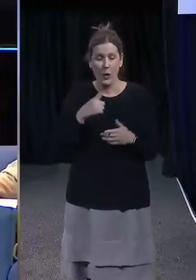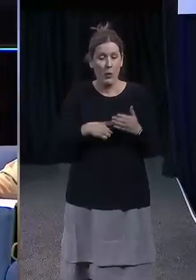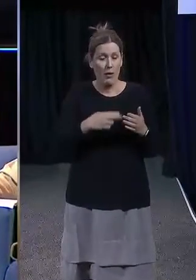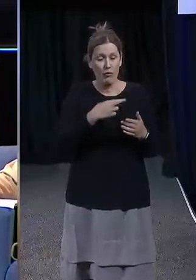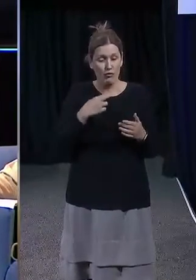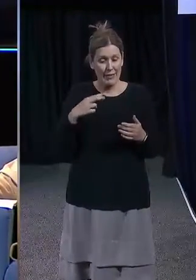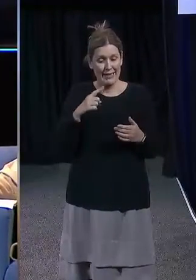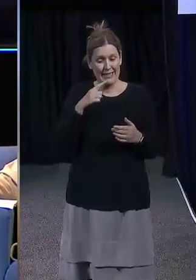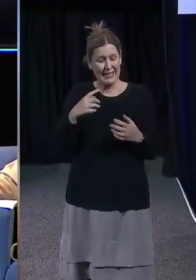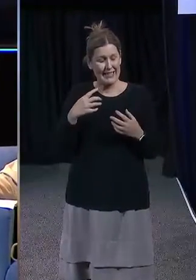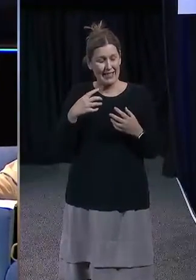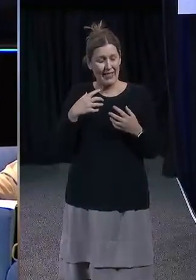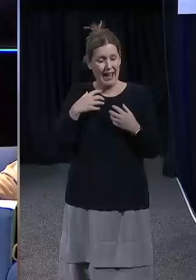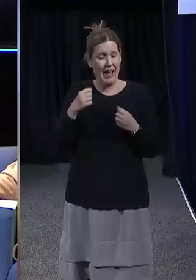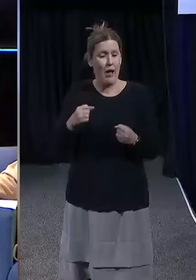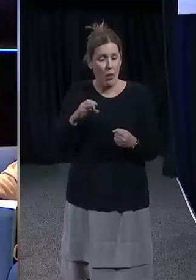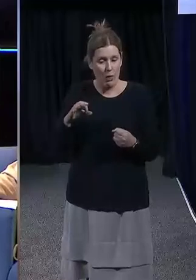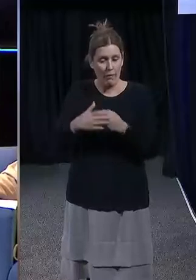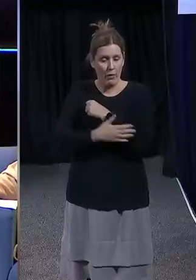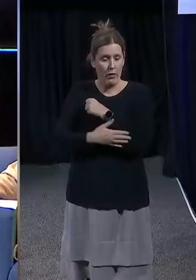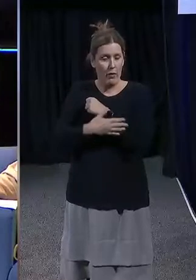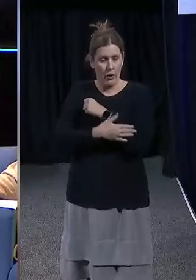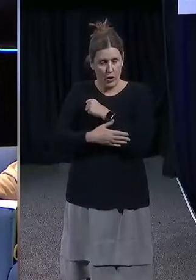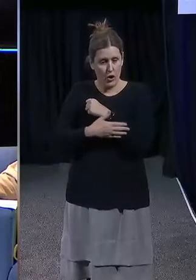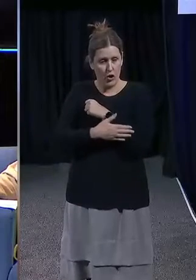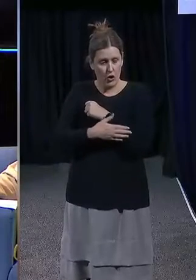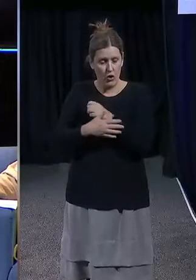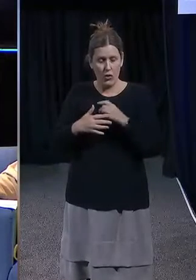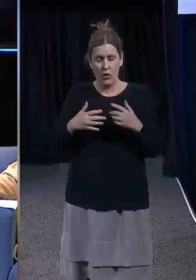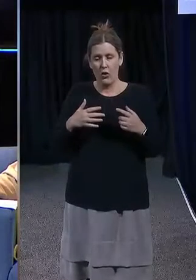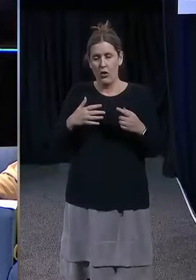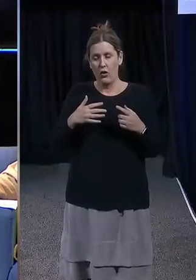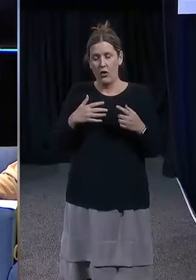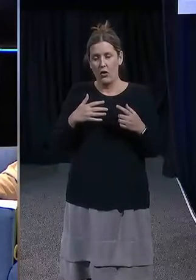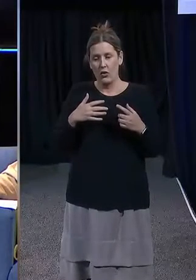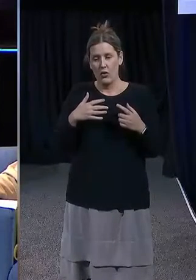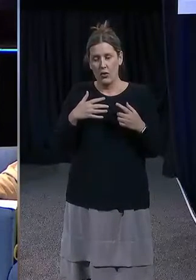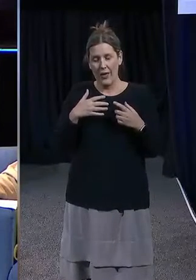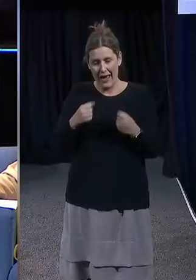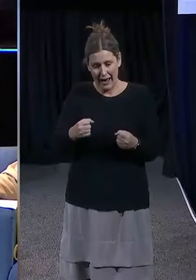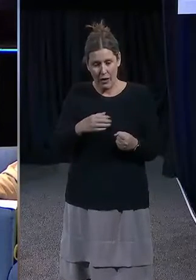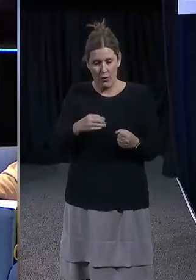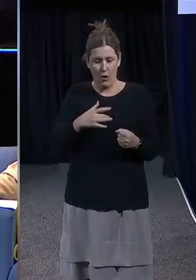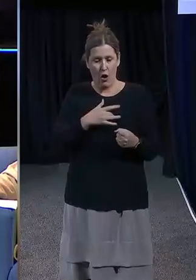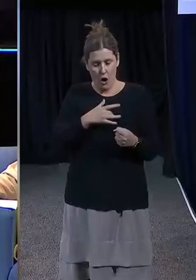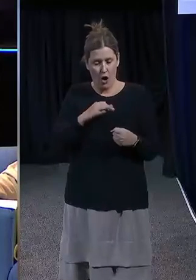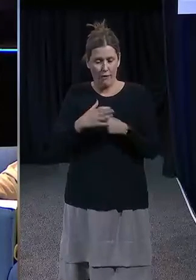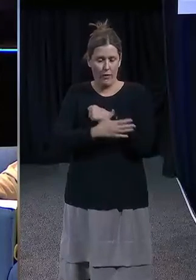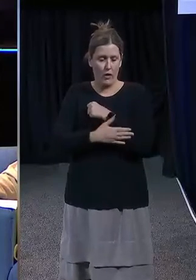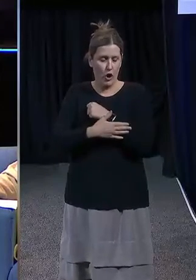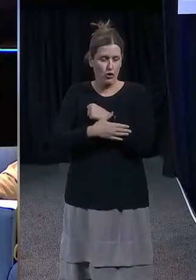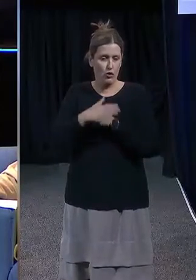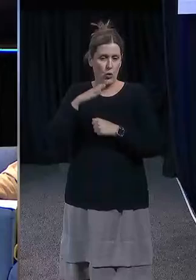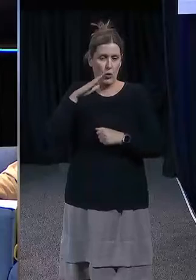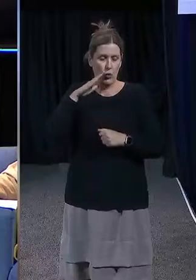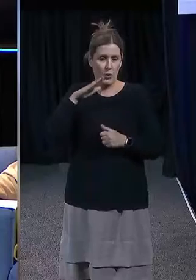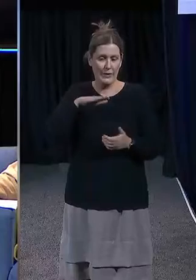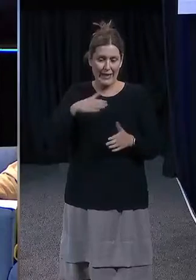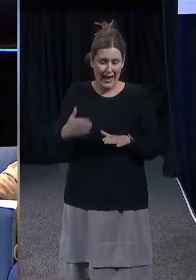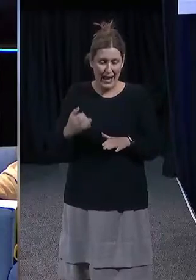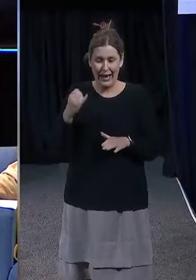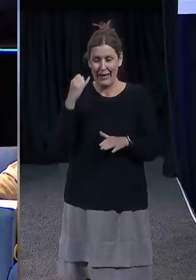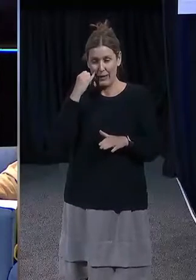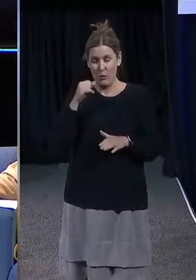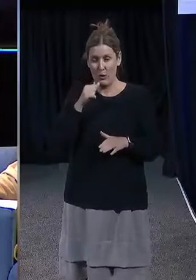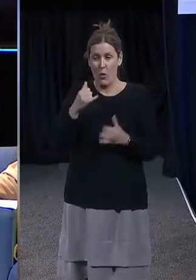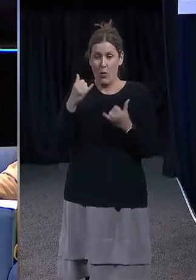country. I honestly think that the health and heart of the country will die if we do not, here and